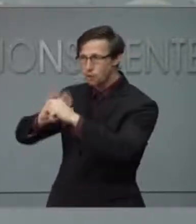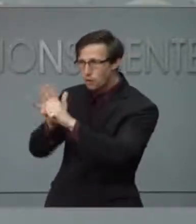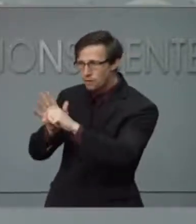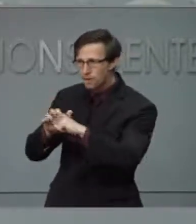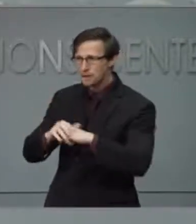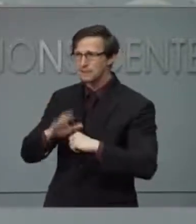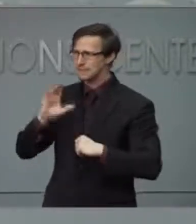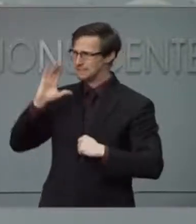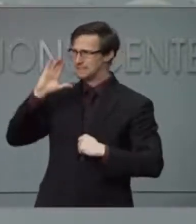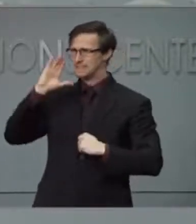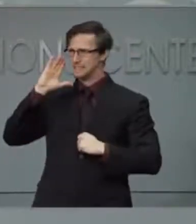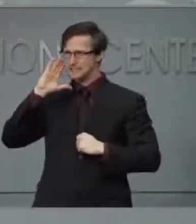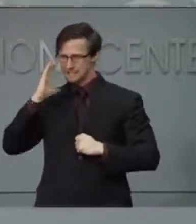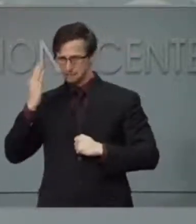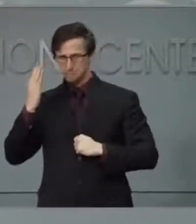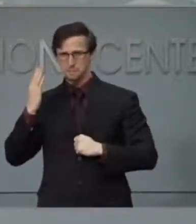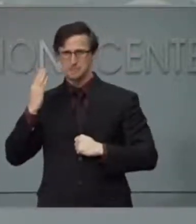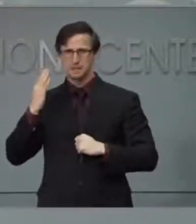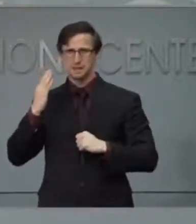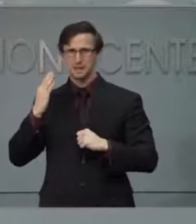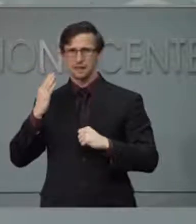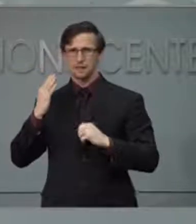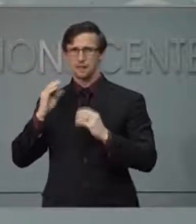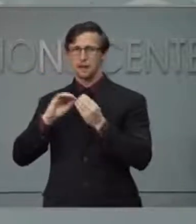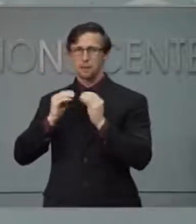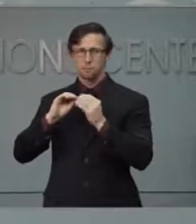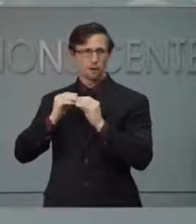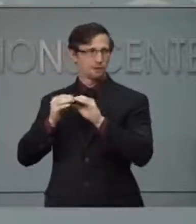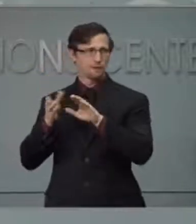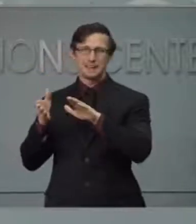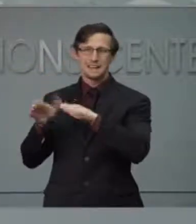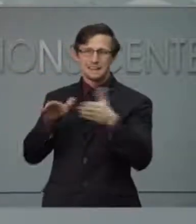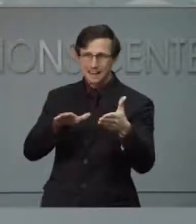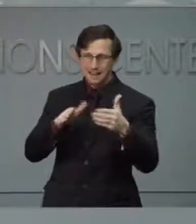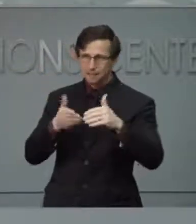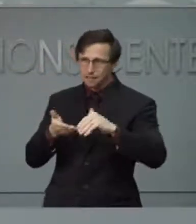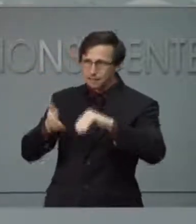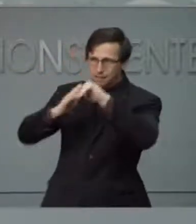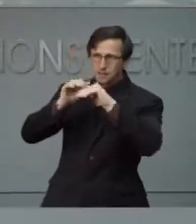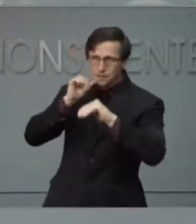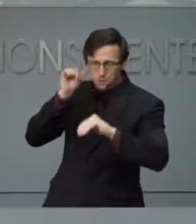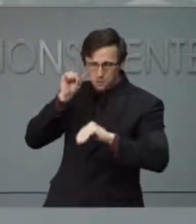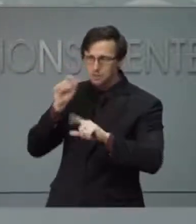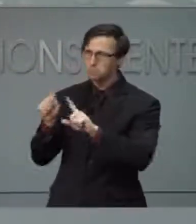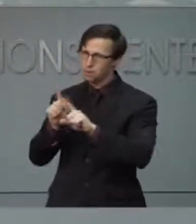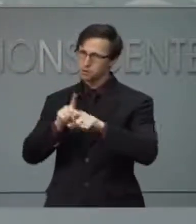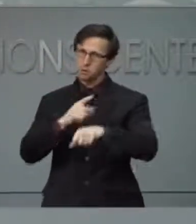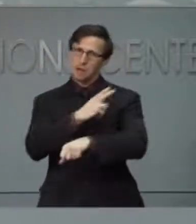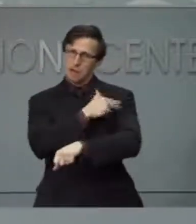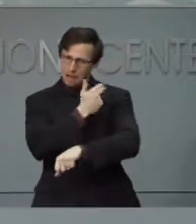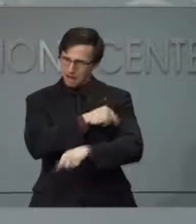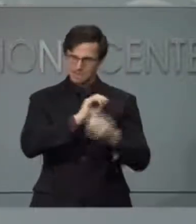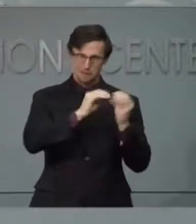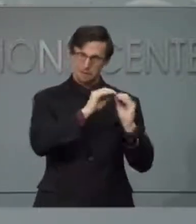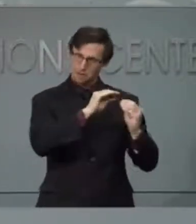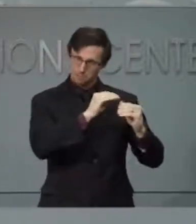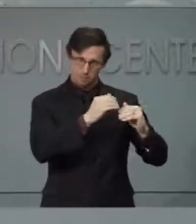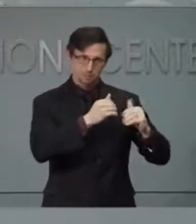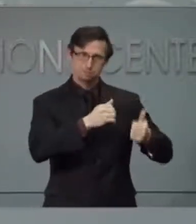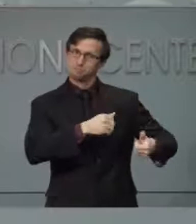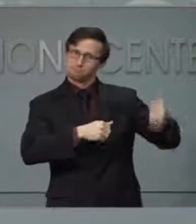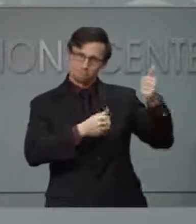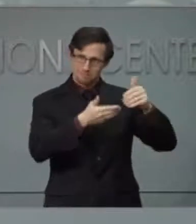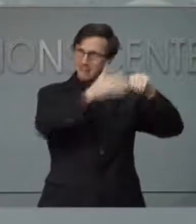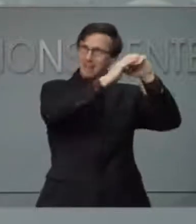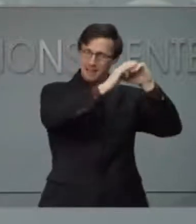an increase in 82 deaths that were reported yesterday, the most since the start of the pandemic. Cases and hospitalizations are at all-time highs, and